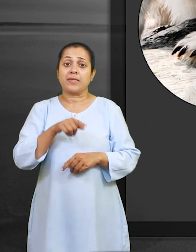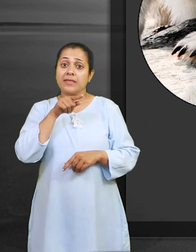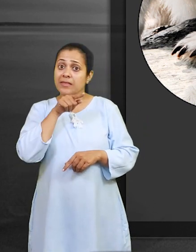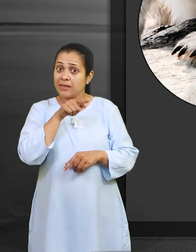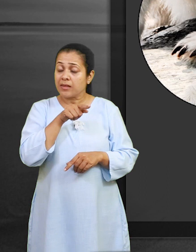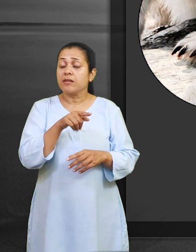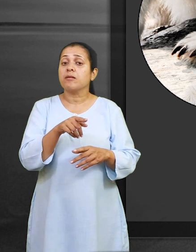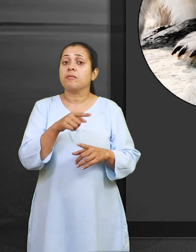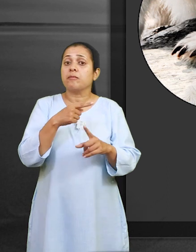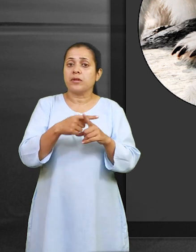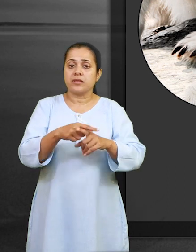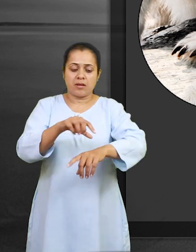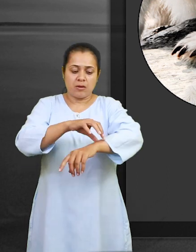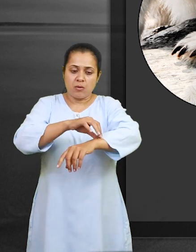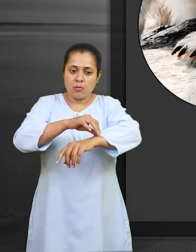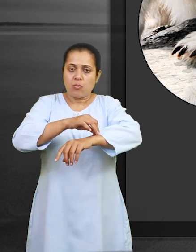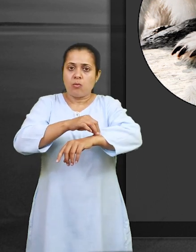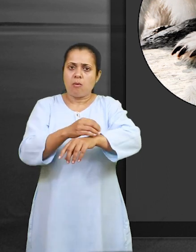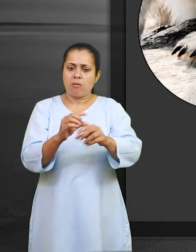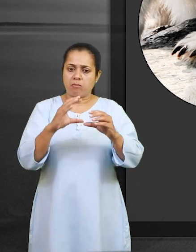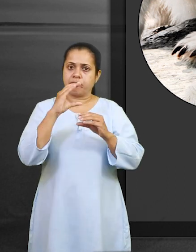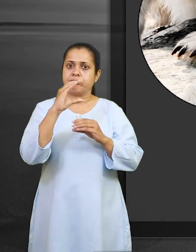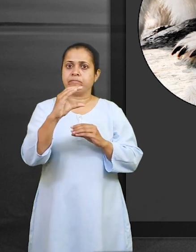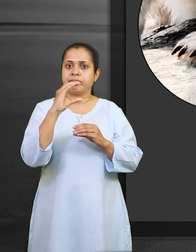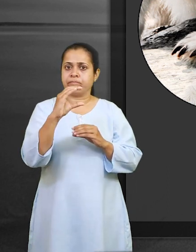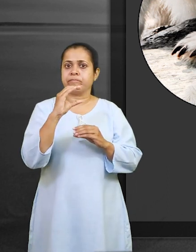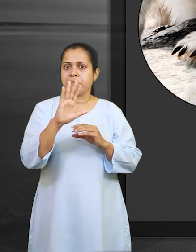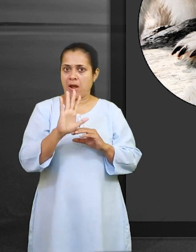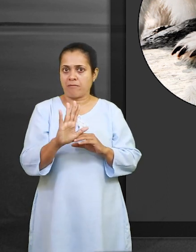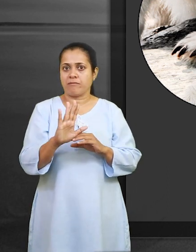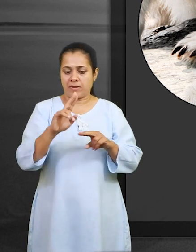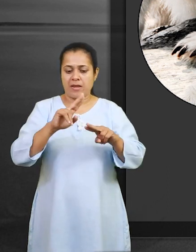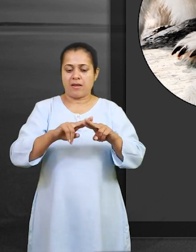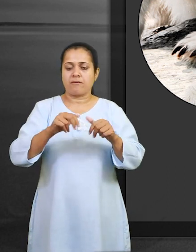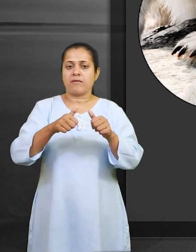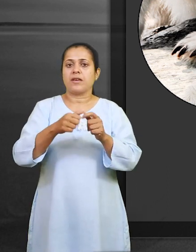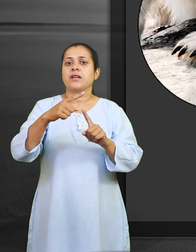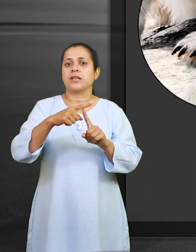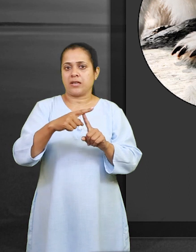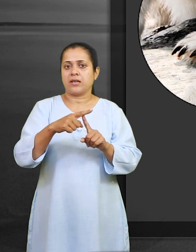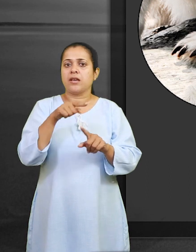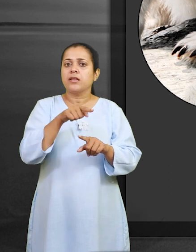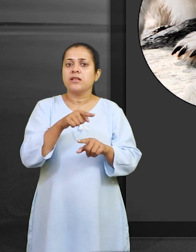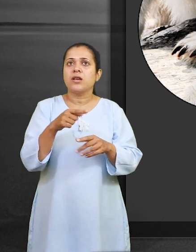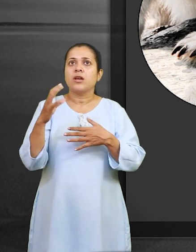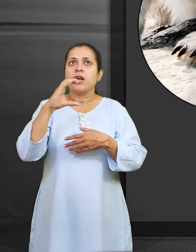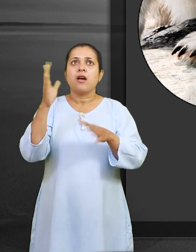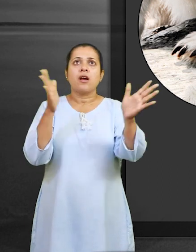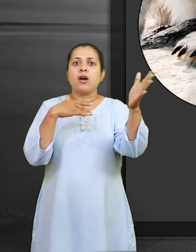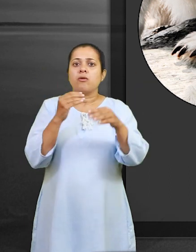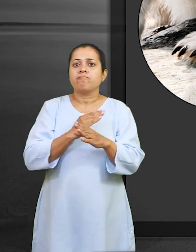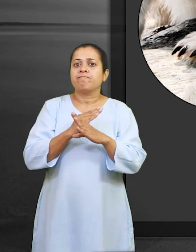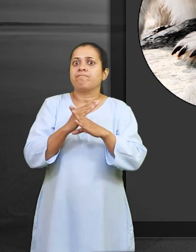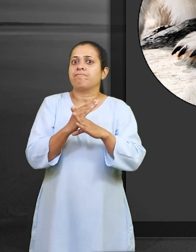have a strong layer of fat under their skin. It protects them from the extreme climate.